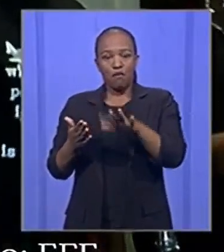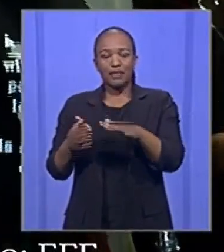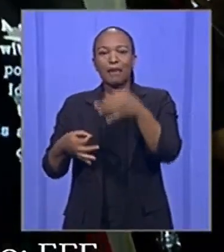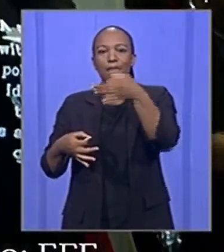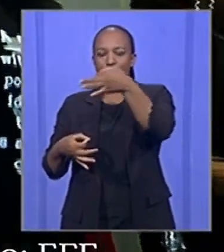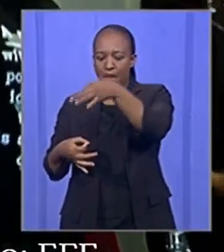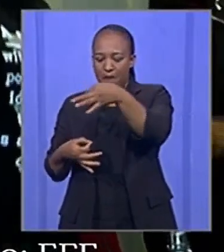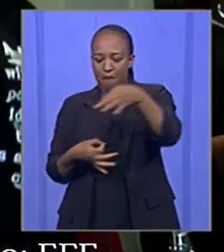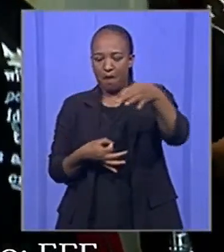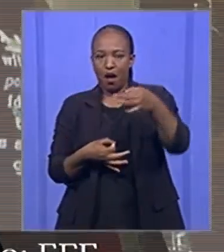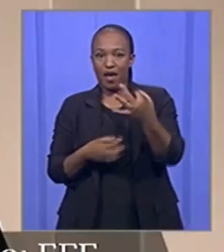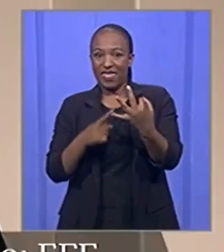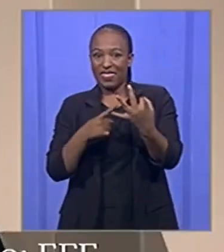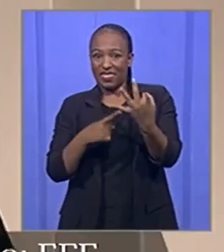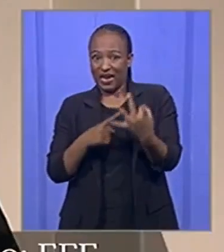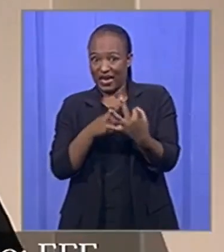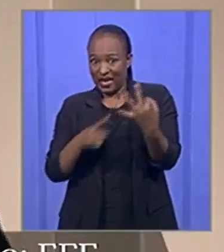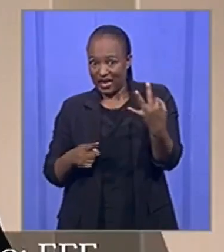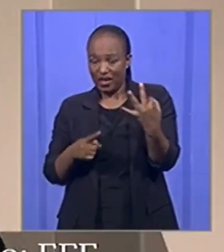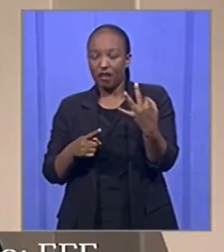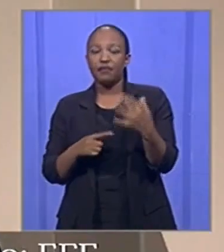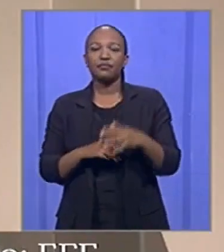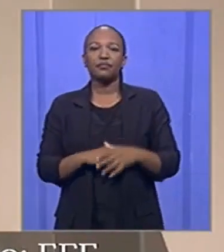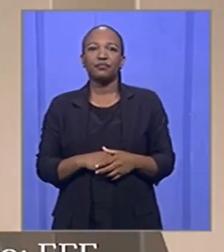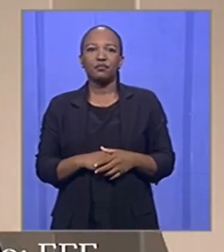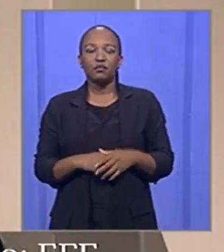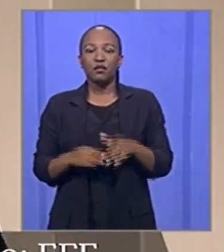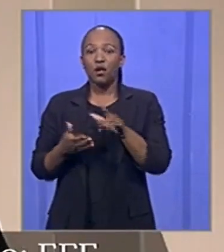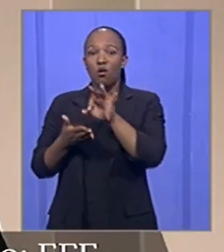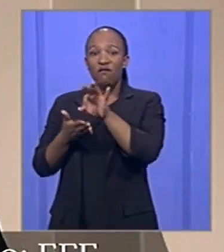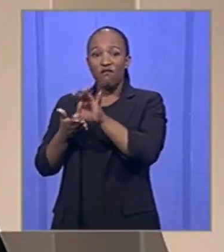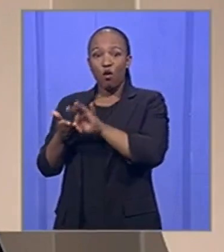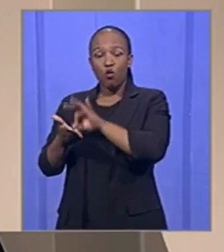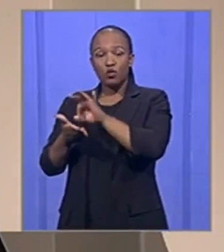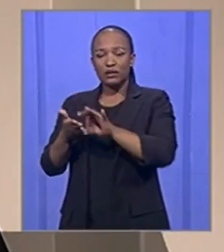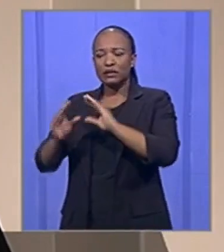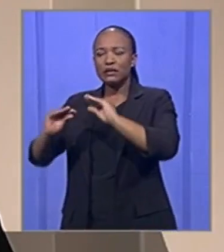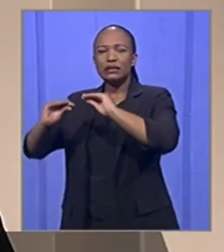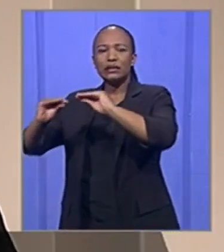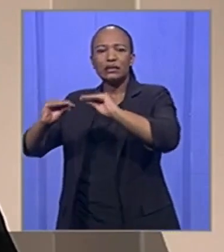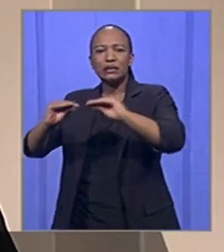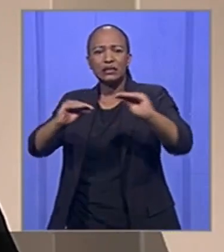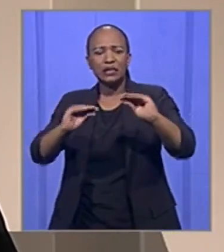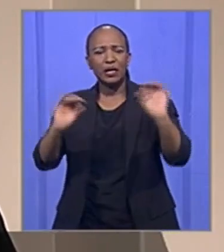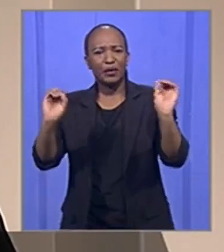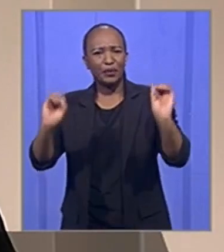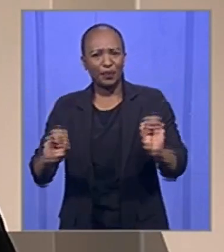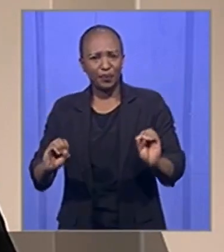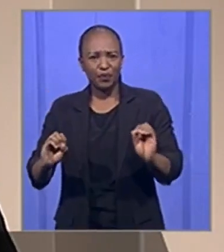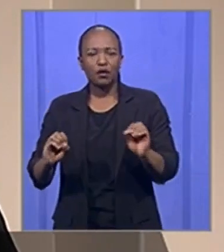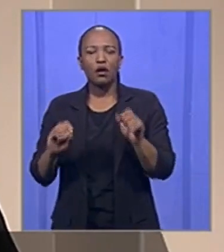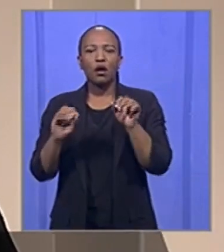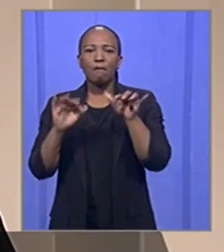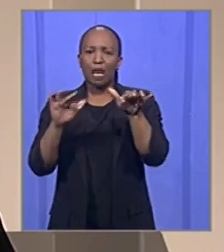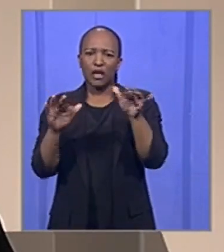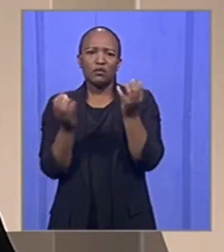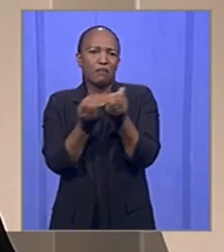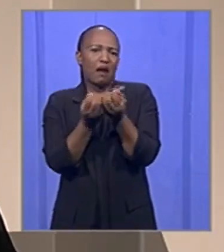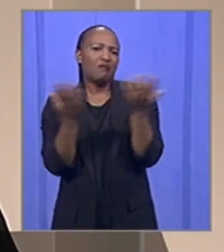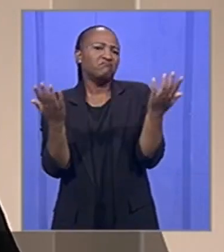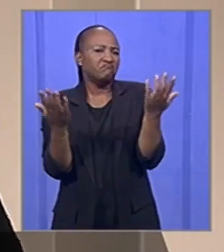ya dikgetho. If the voter education is not properly conducted, it is going to lead to a lot of